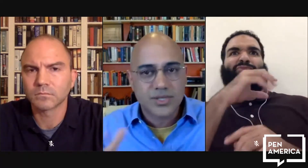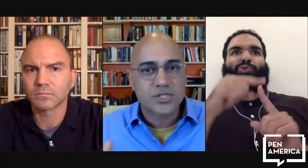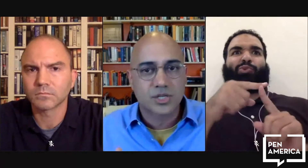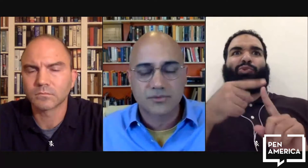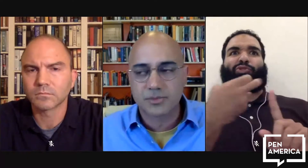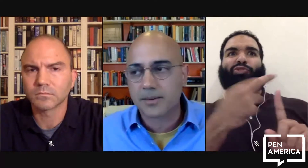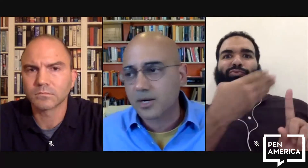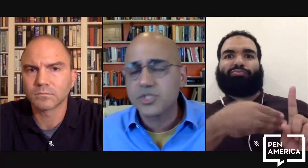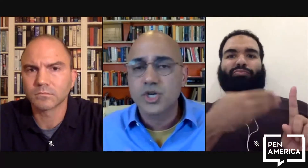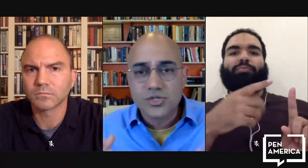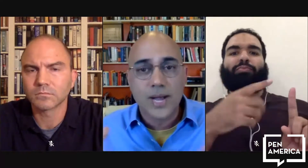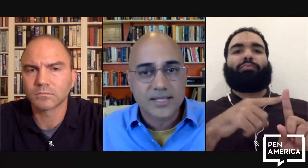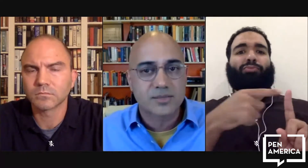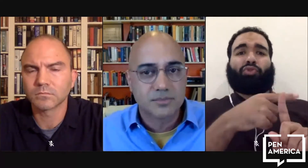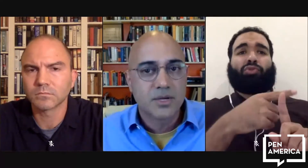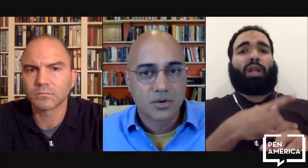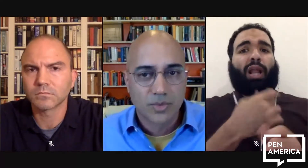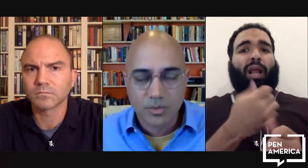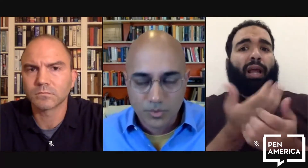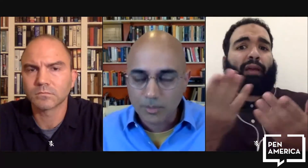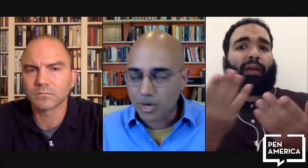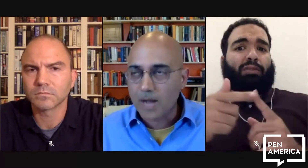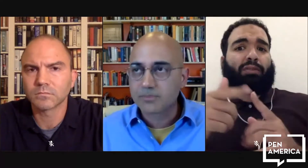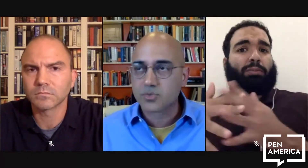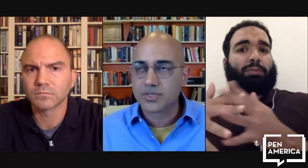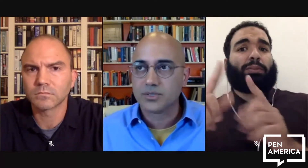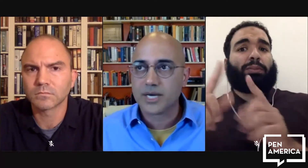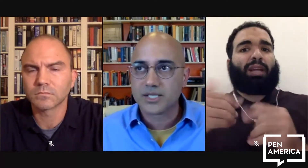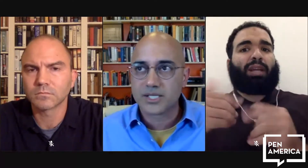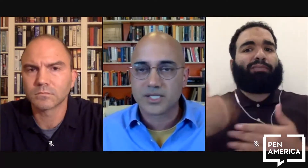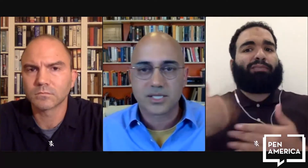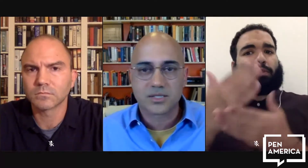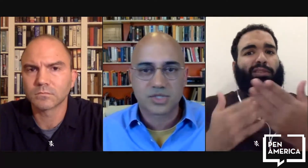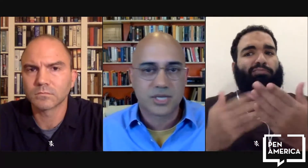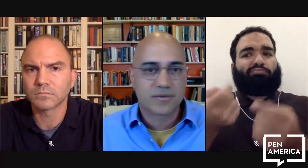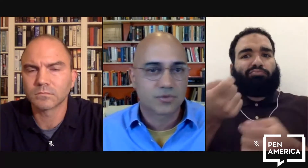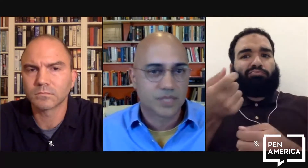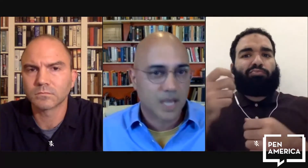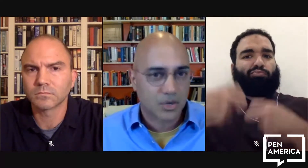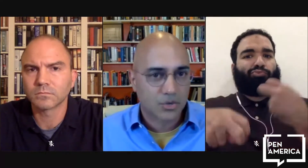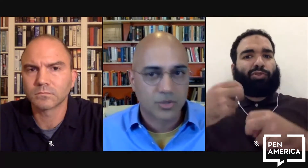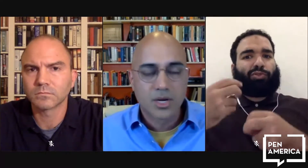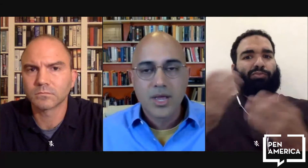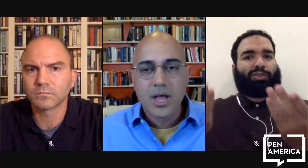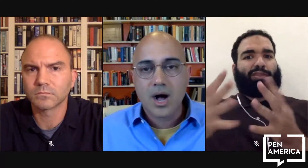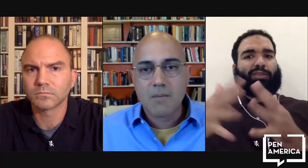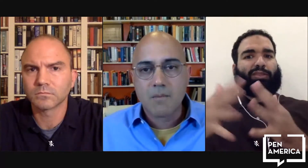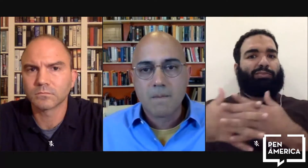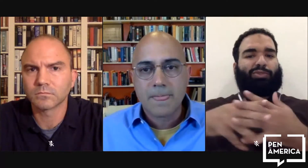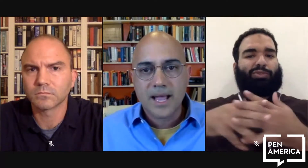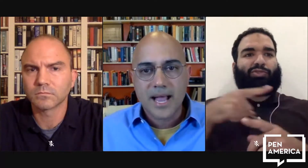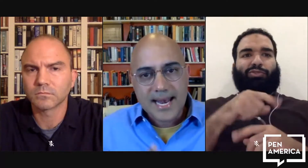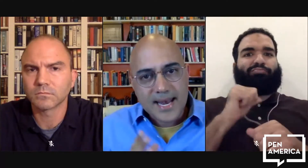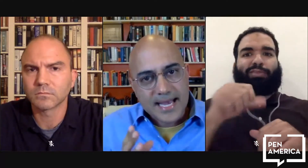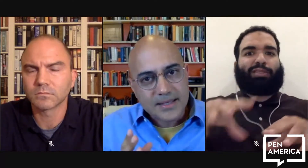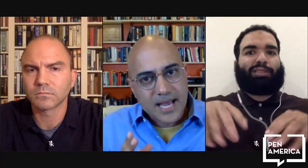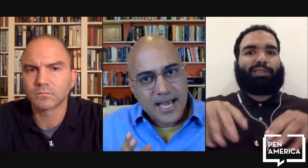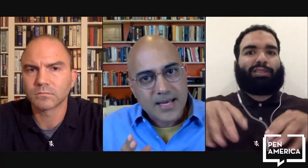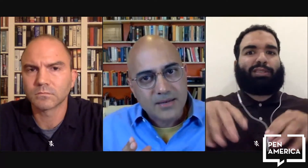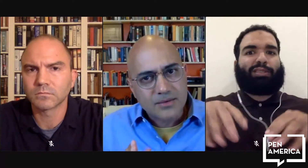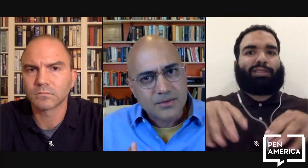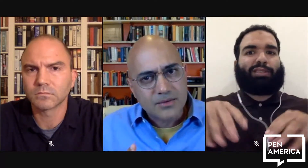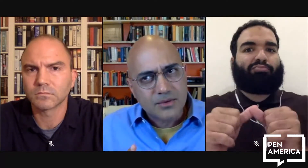there were things she loved about America, but she also had some real problems with the United States that she never really got over.